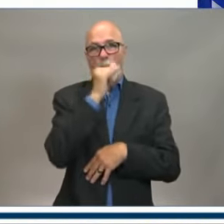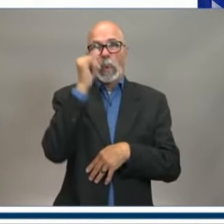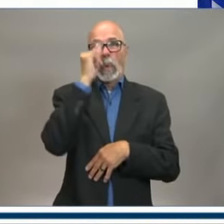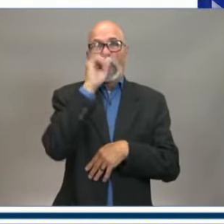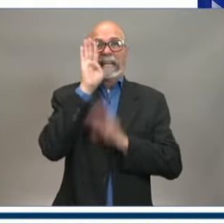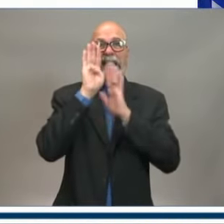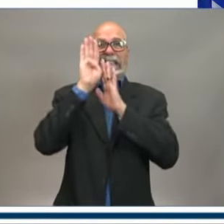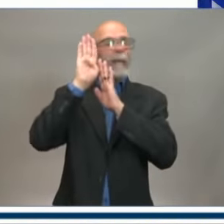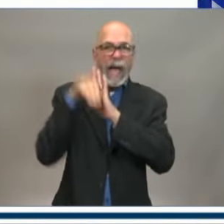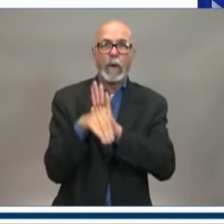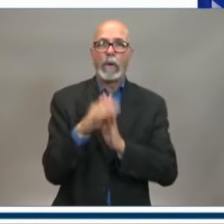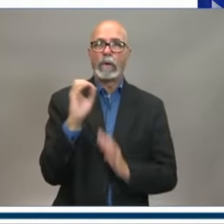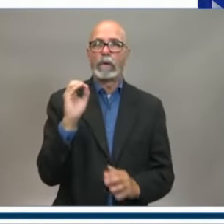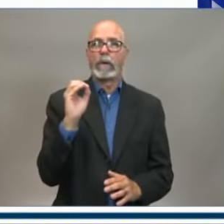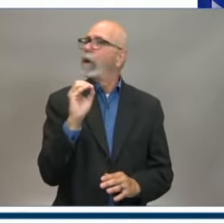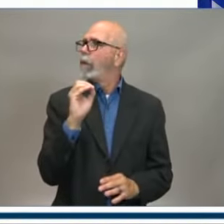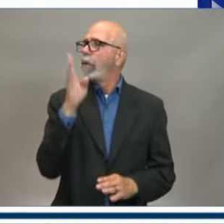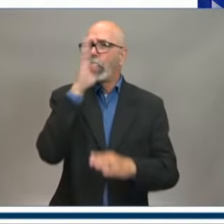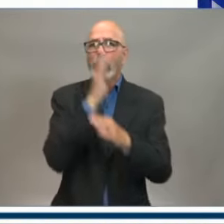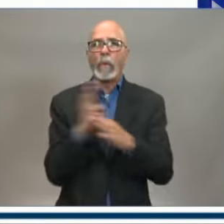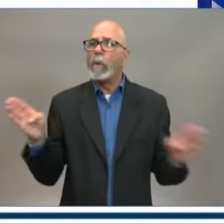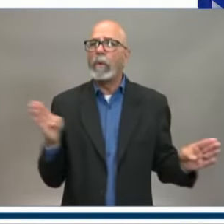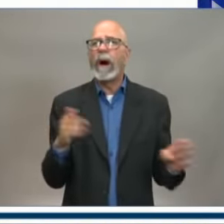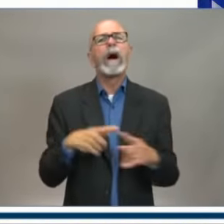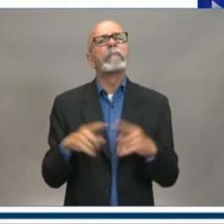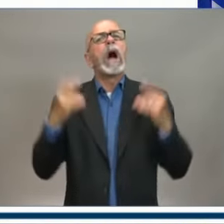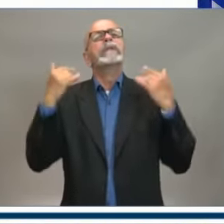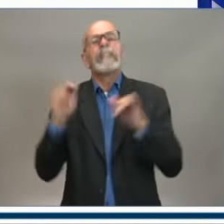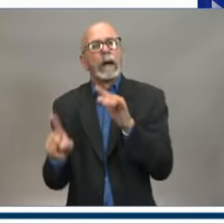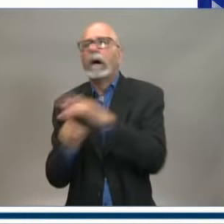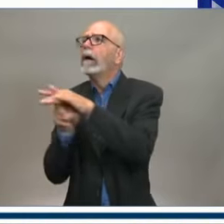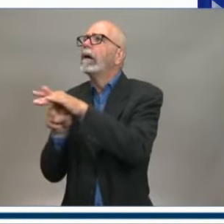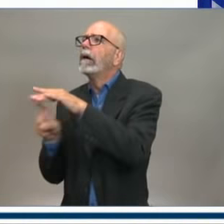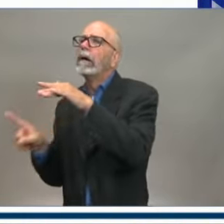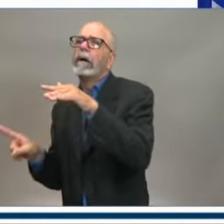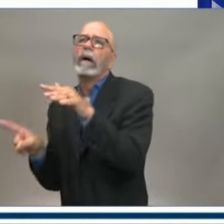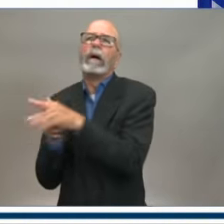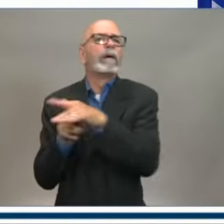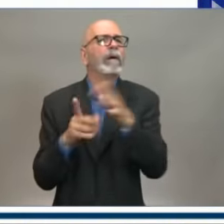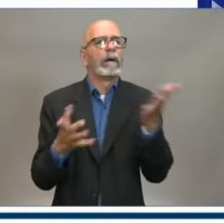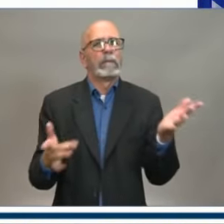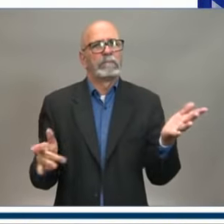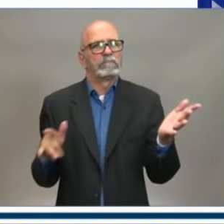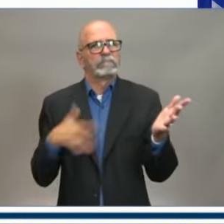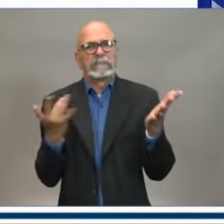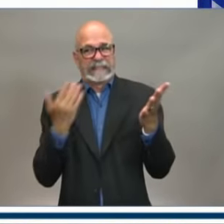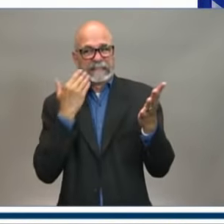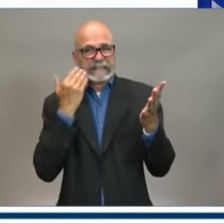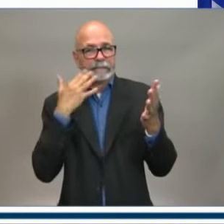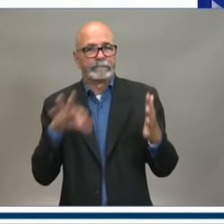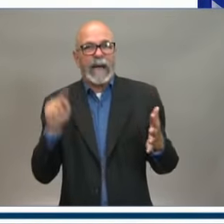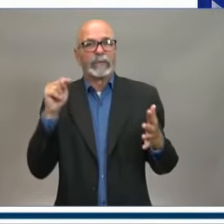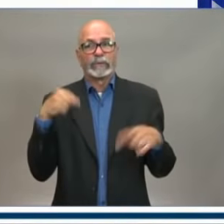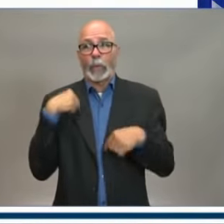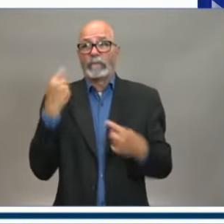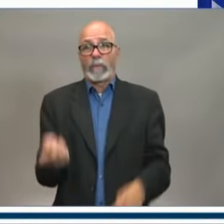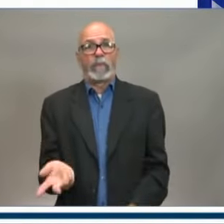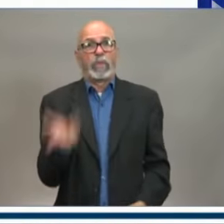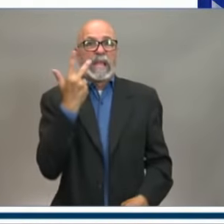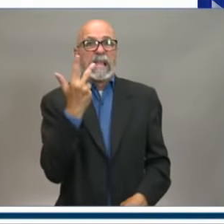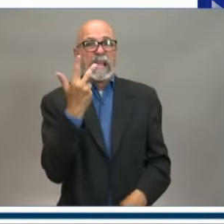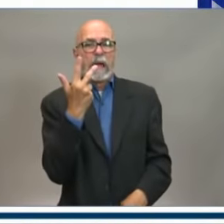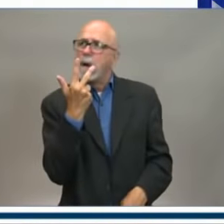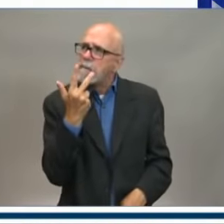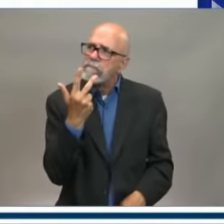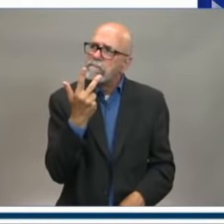still showing the occasional case. There was, I think most recently 3. And so I was wondering how you